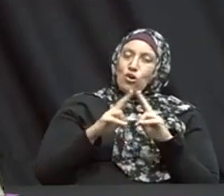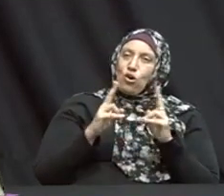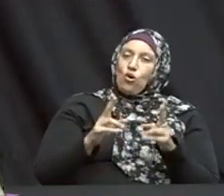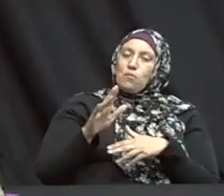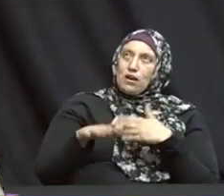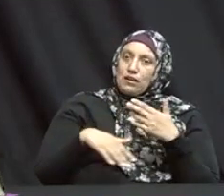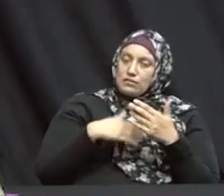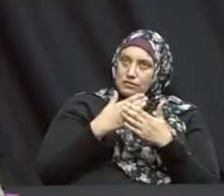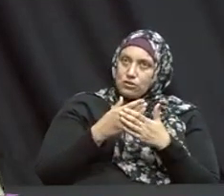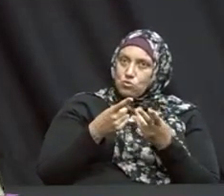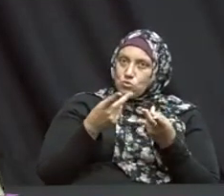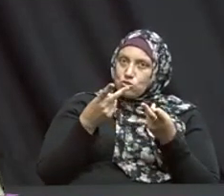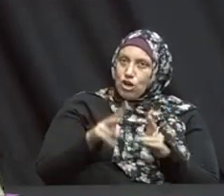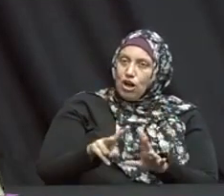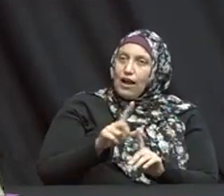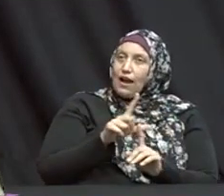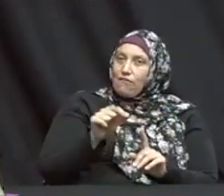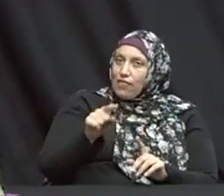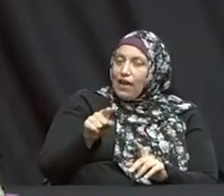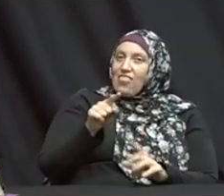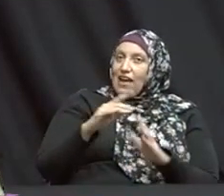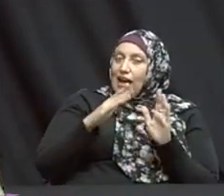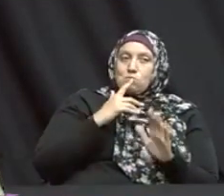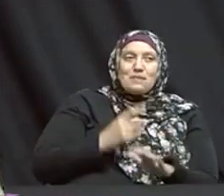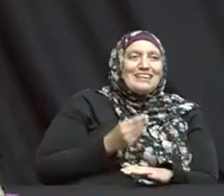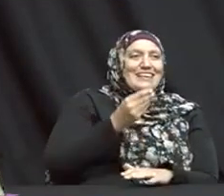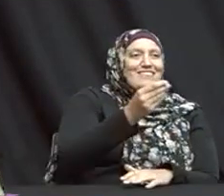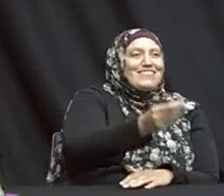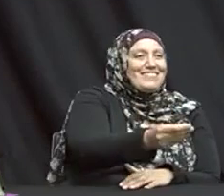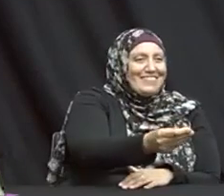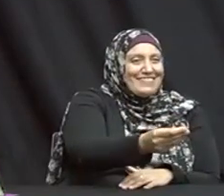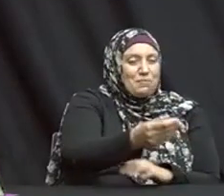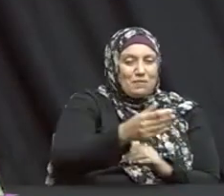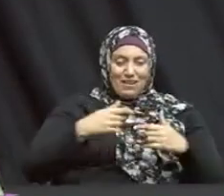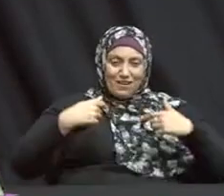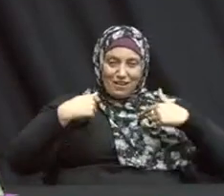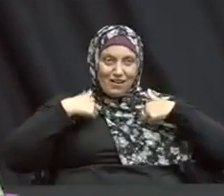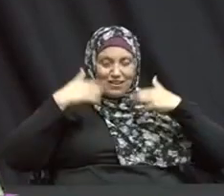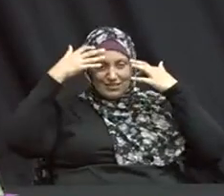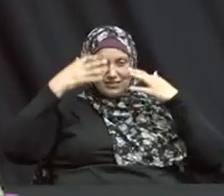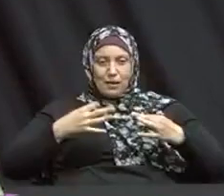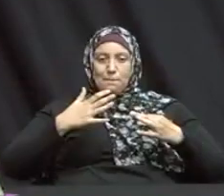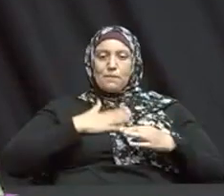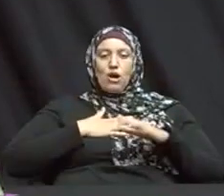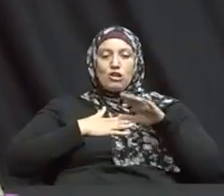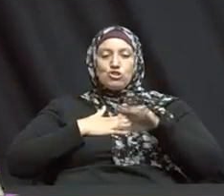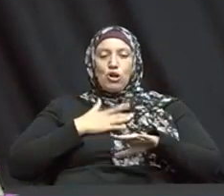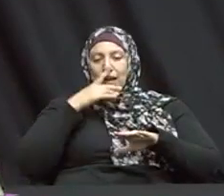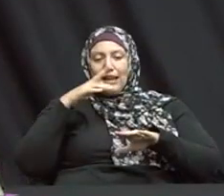that. The list is endless as to what's possible with the creation of such trusts upon death.